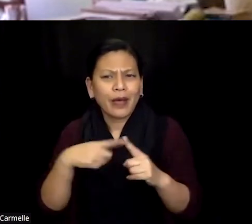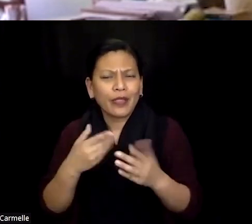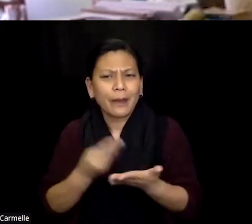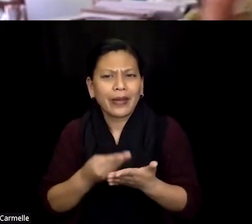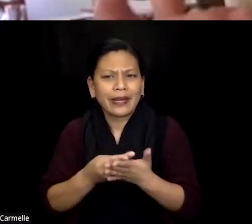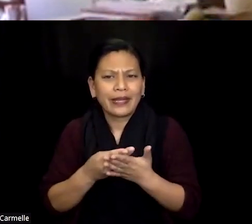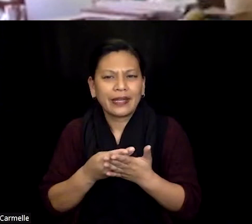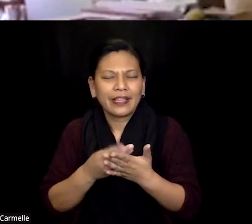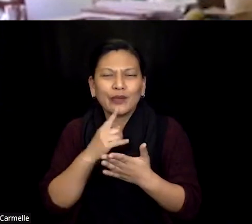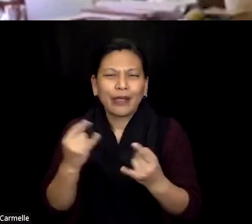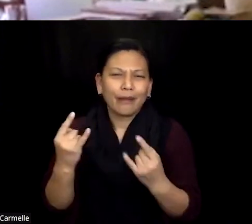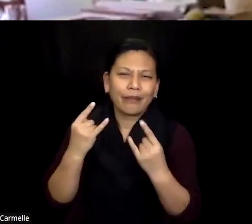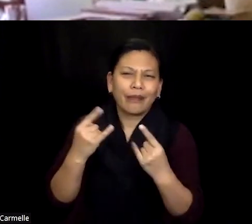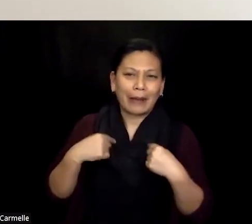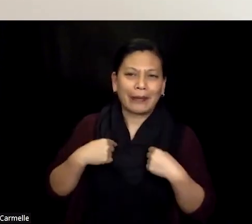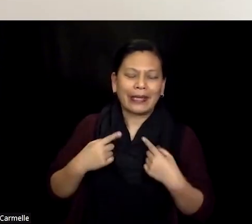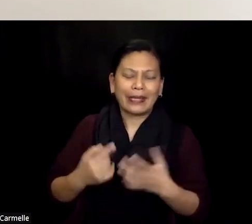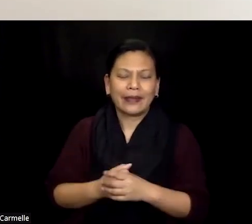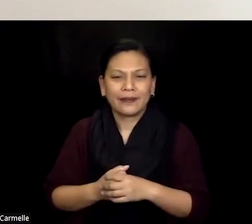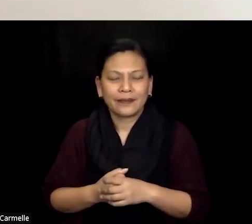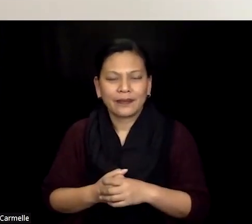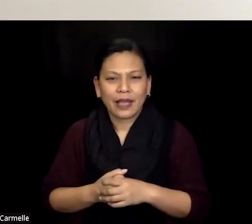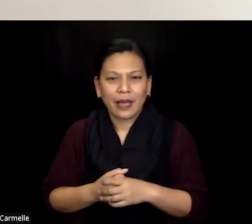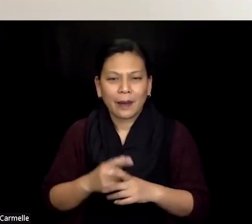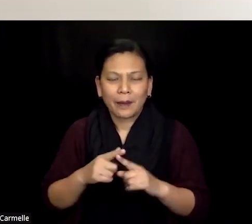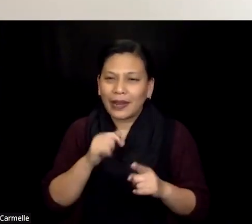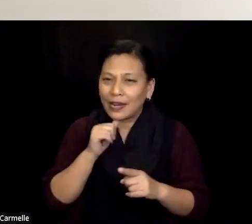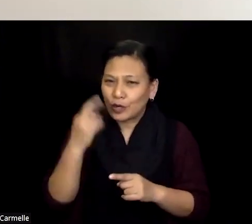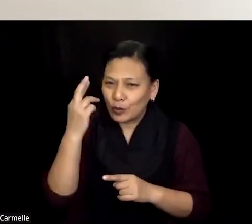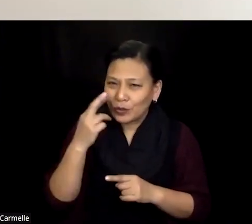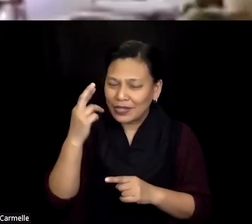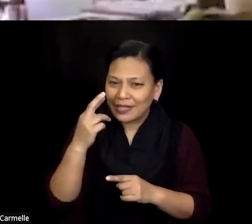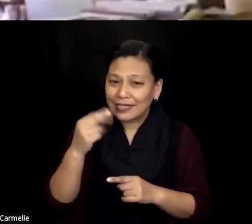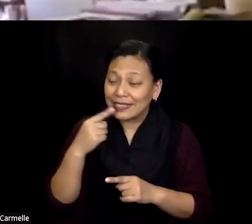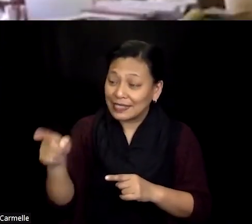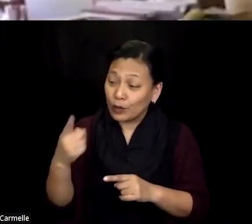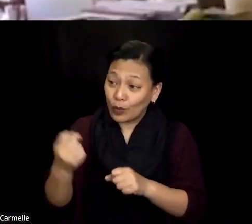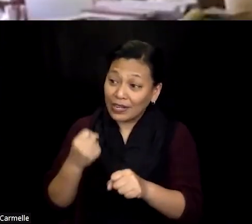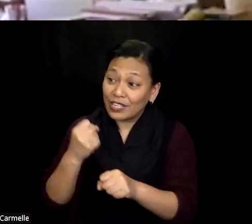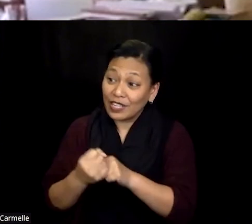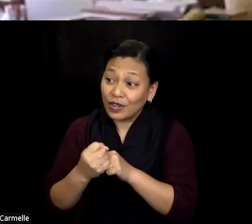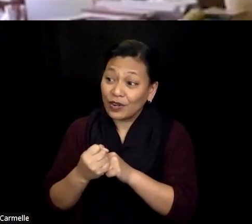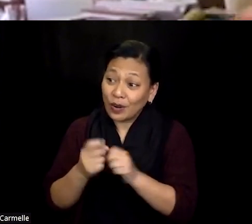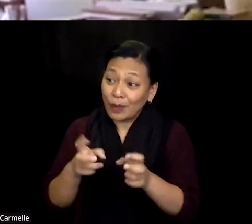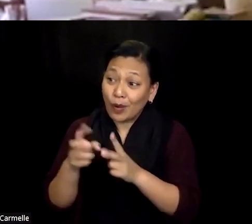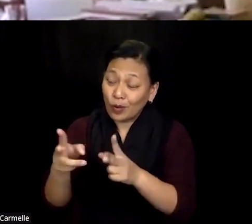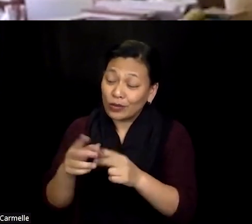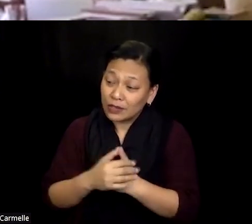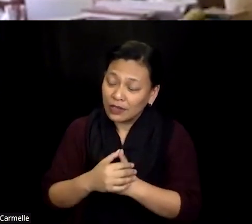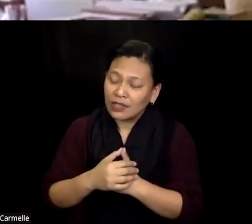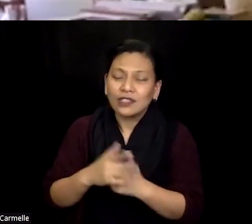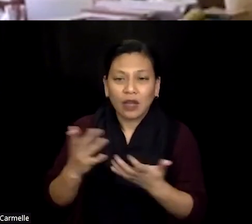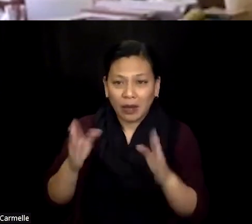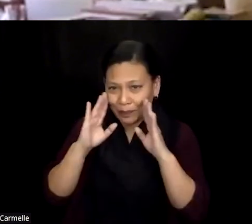And it was like making fun of me. And I didn't realize it, but she celebrated it being up for a year. And she was like, oh, this thing. So I got my attention.